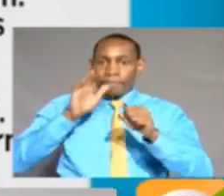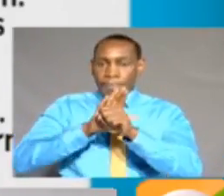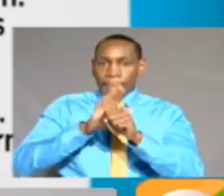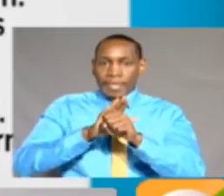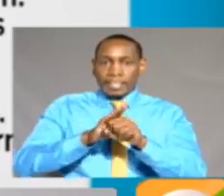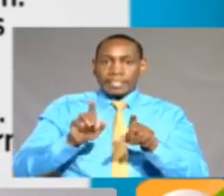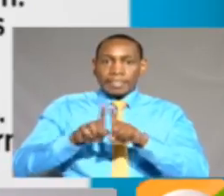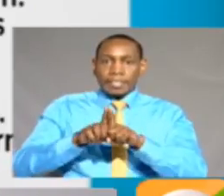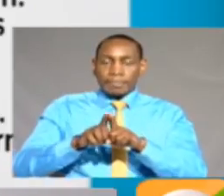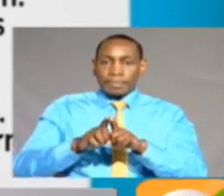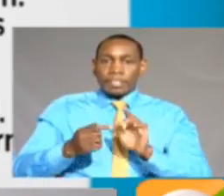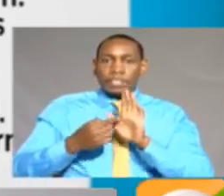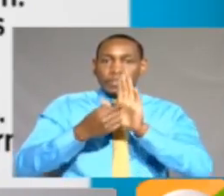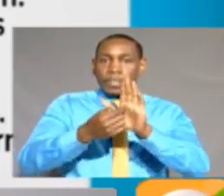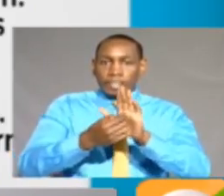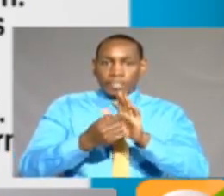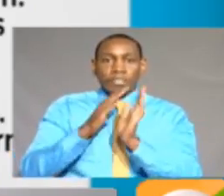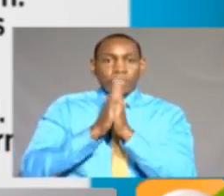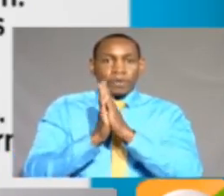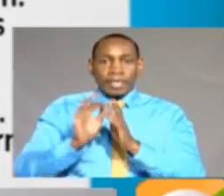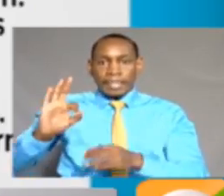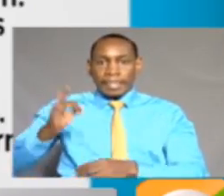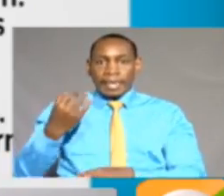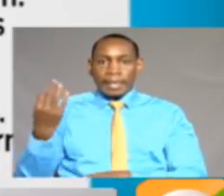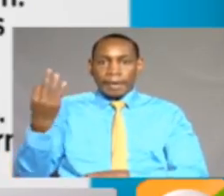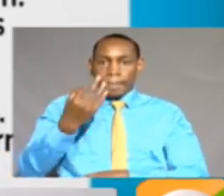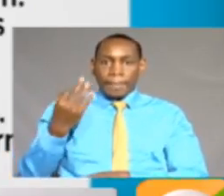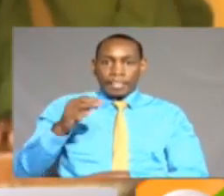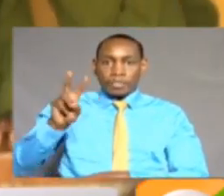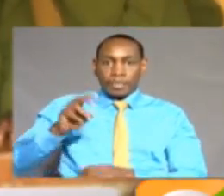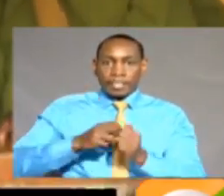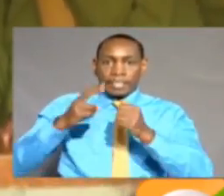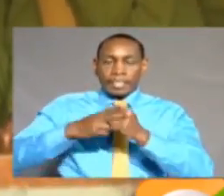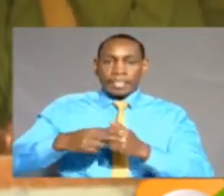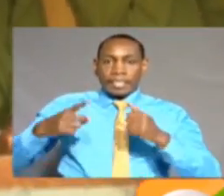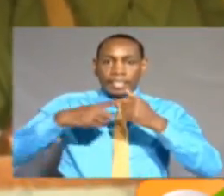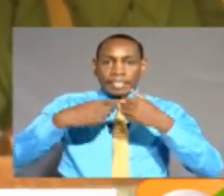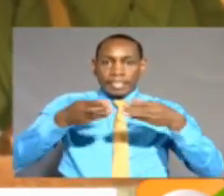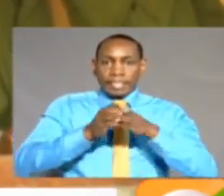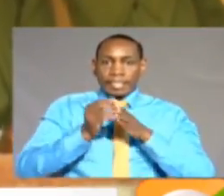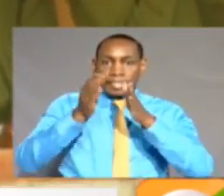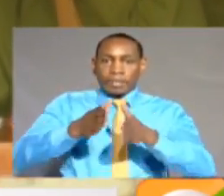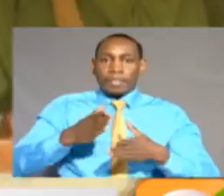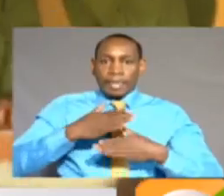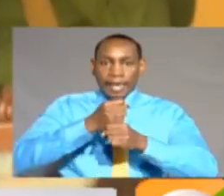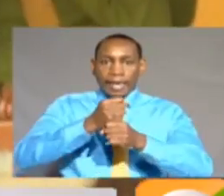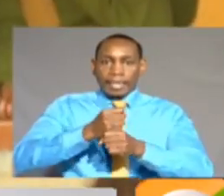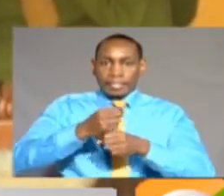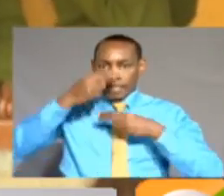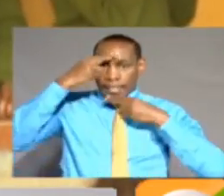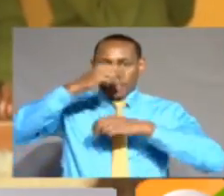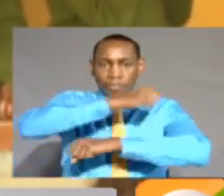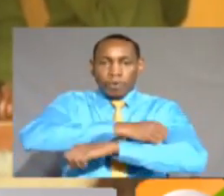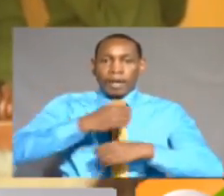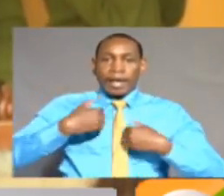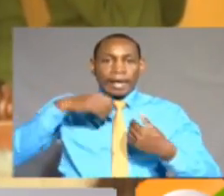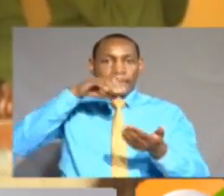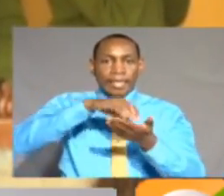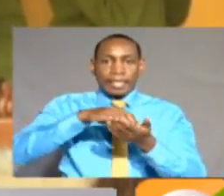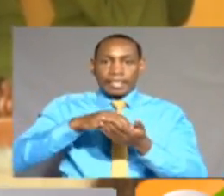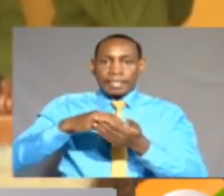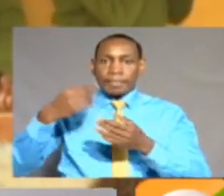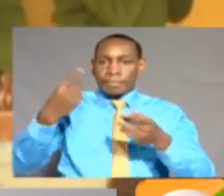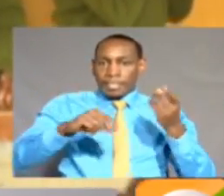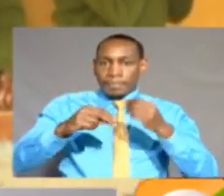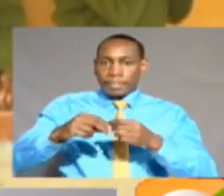and detailed victims' accounts. On the 3rd of March 2017, six prefects from the Alliance High School were charged with assault in a Kikuyu